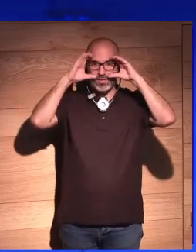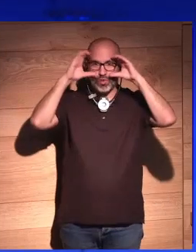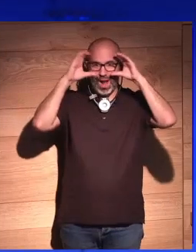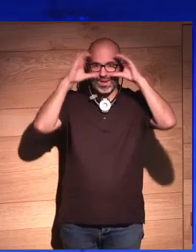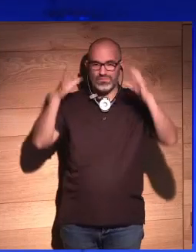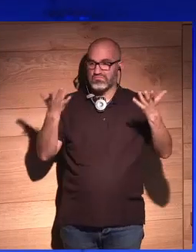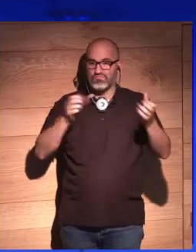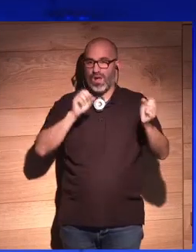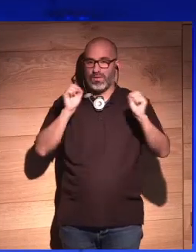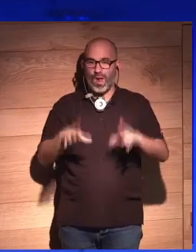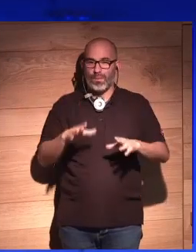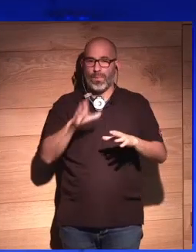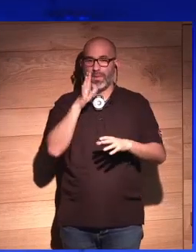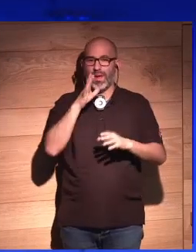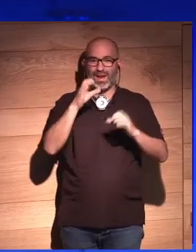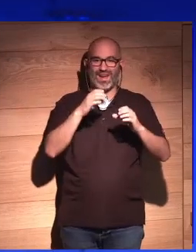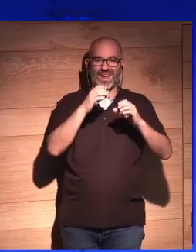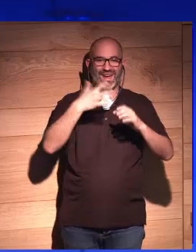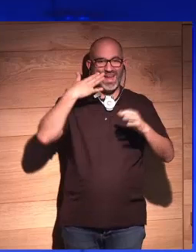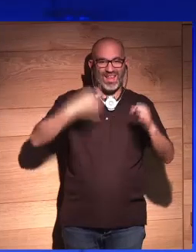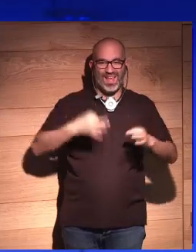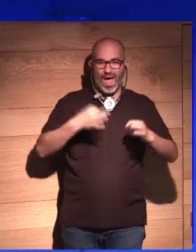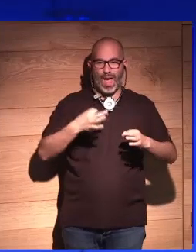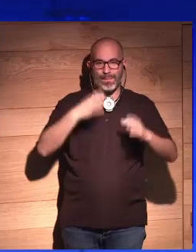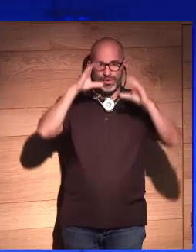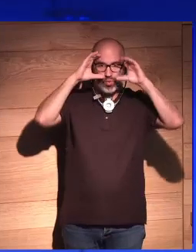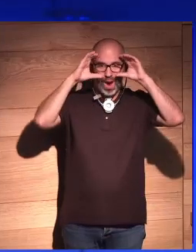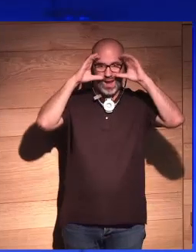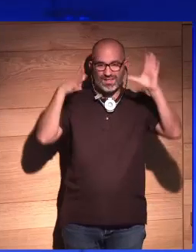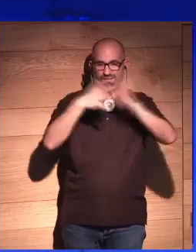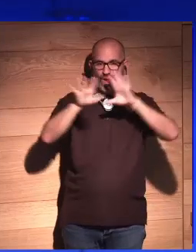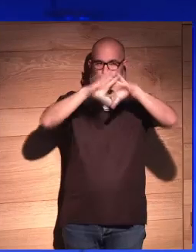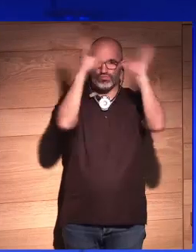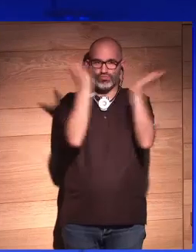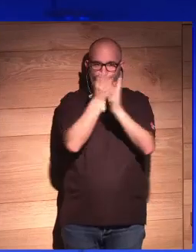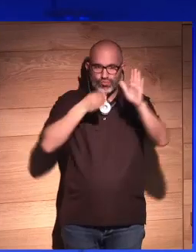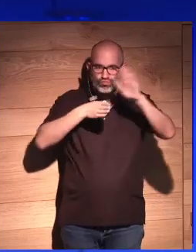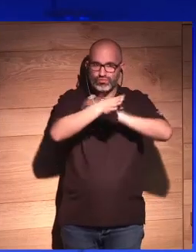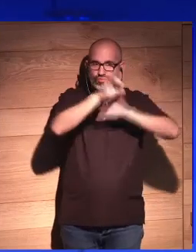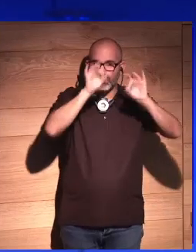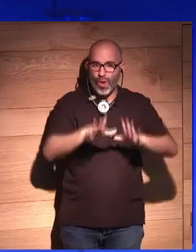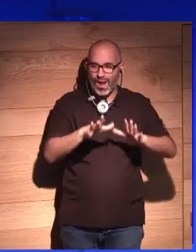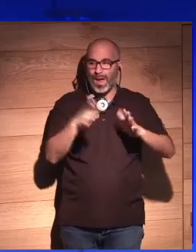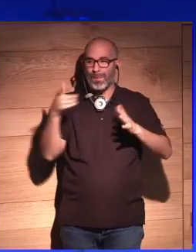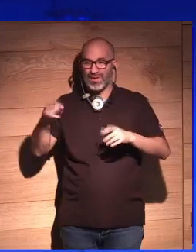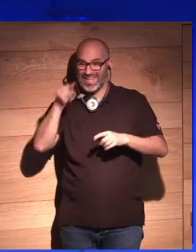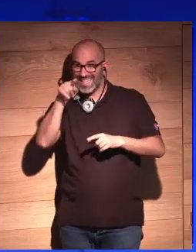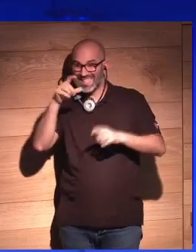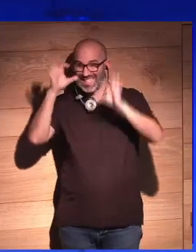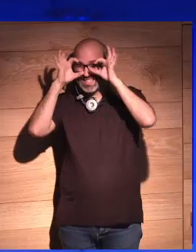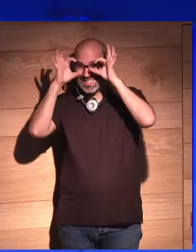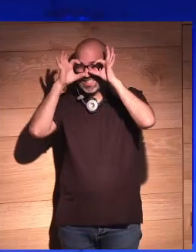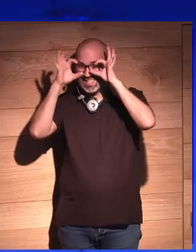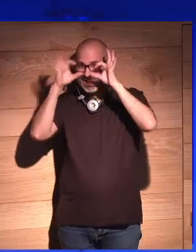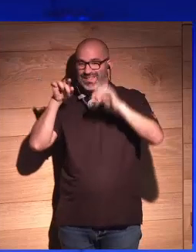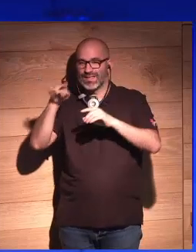digital world that the author puts you in. Here, you're in your own world, but you also see this whale jumping out of this table and down off the